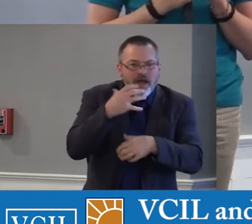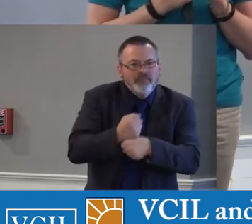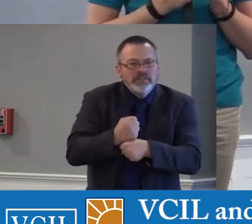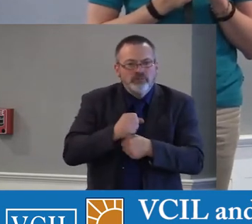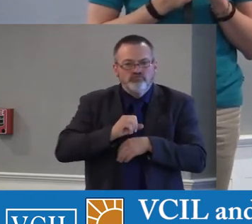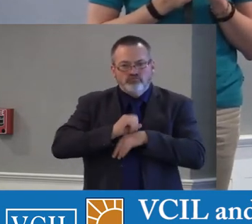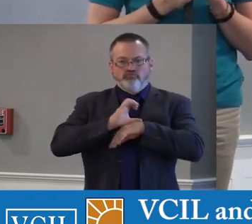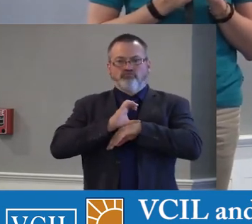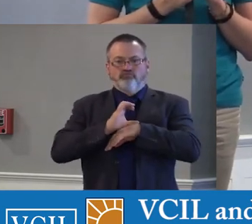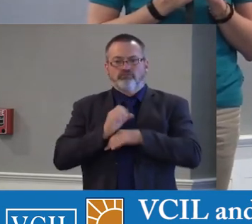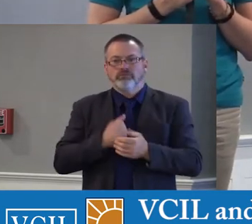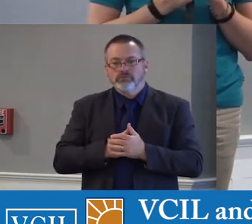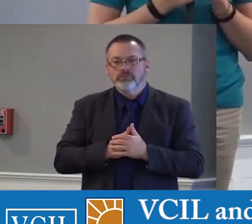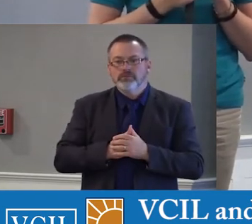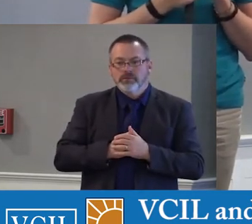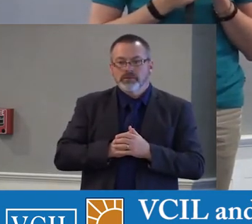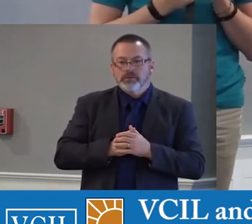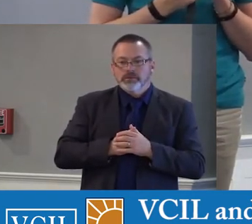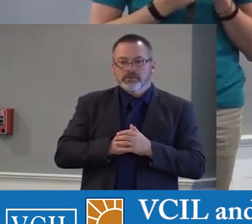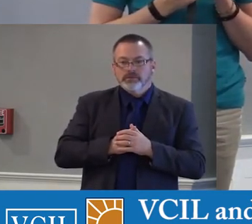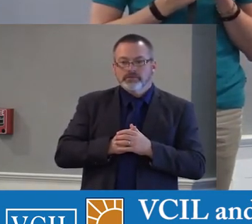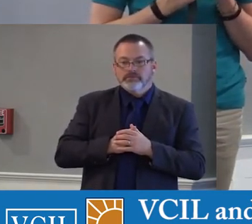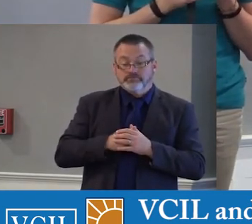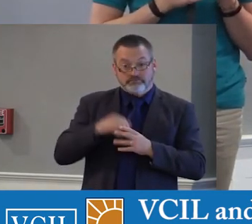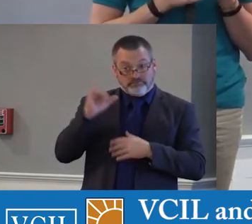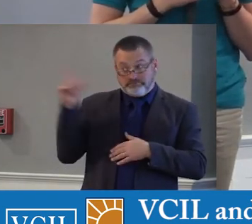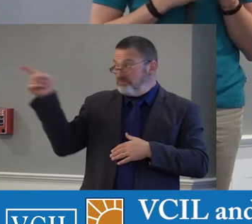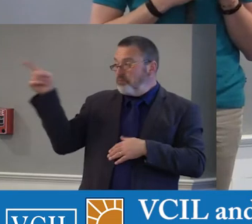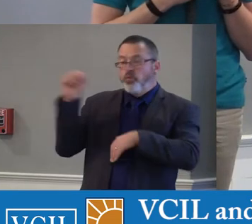works for Resource in Burlington, and he has